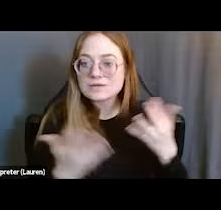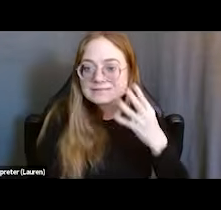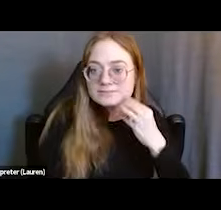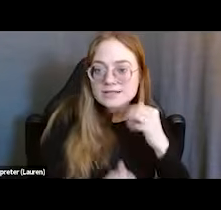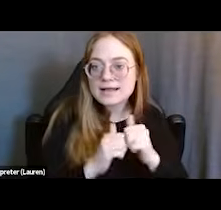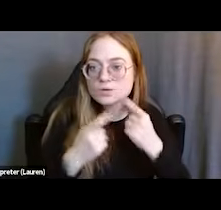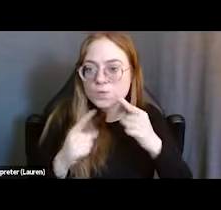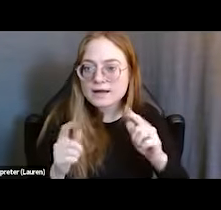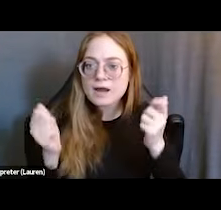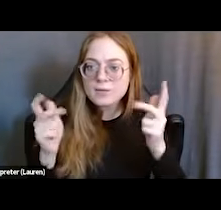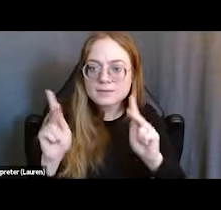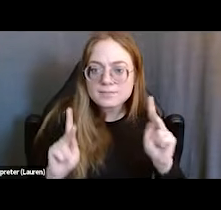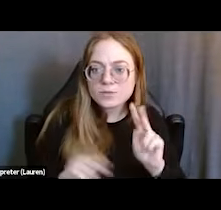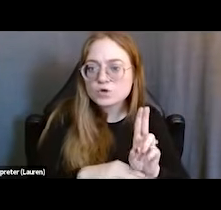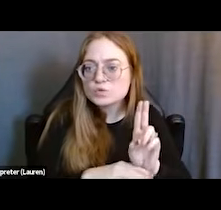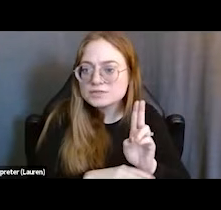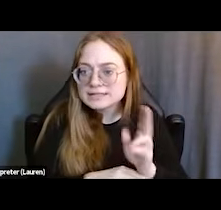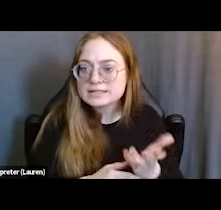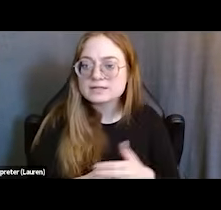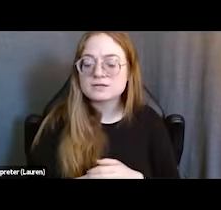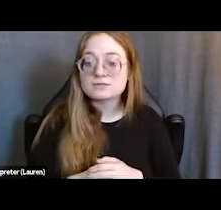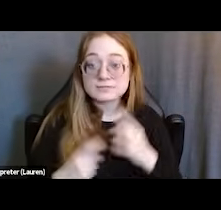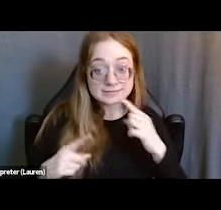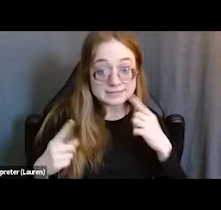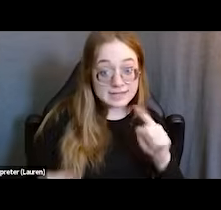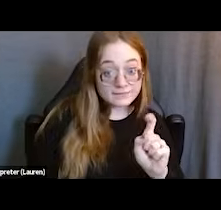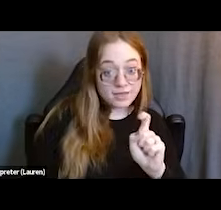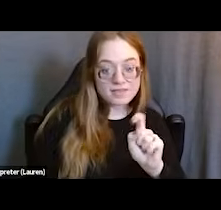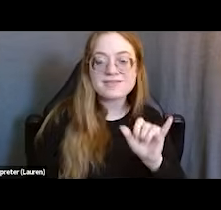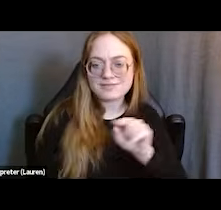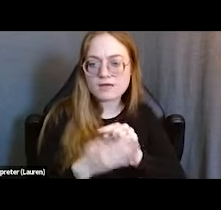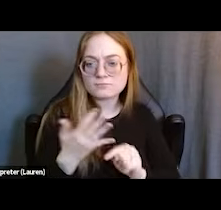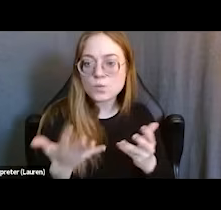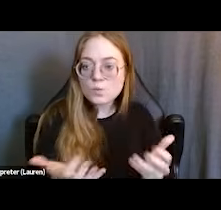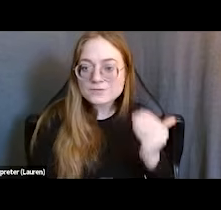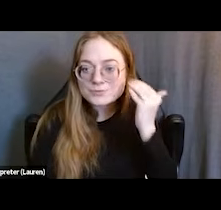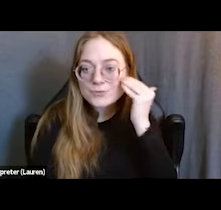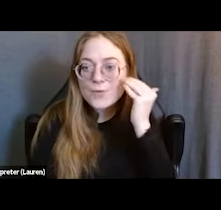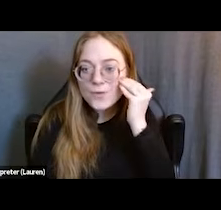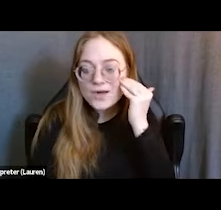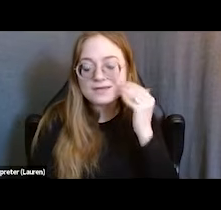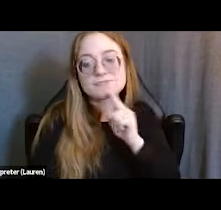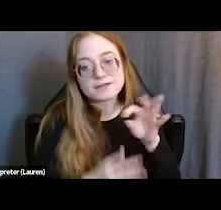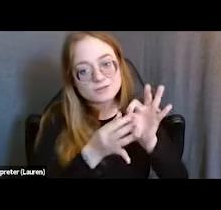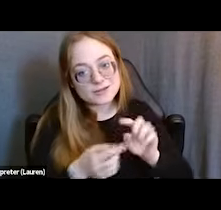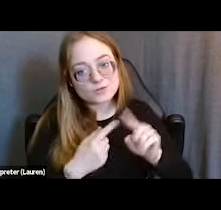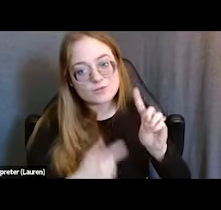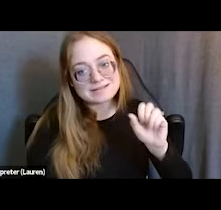people are using it, is it successful? Those are the kind of things that we want to know, and is grounded in data and data